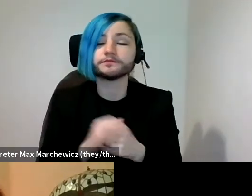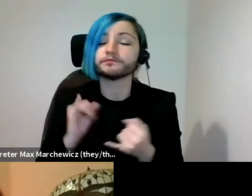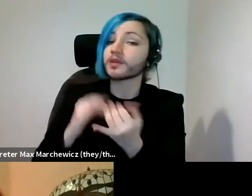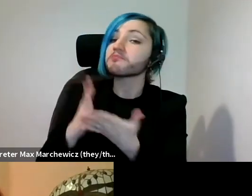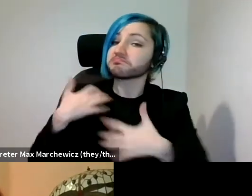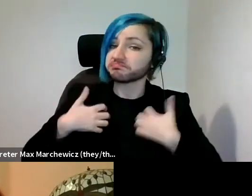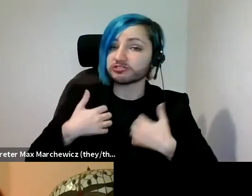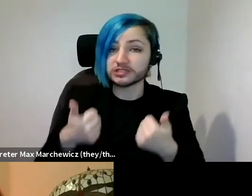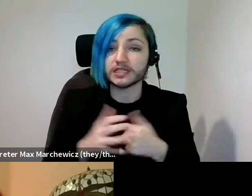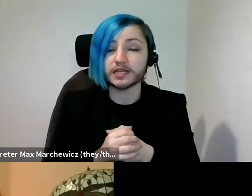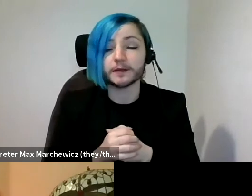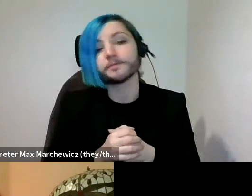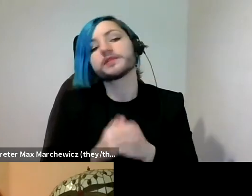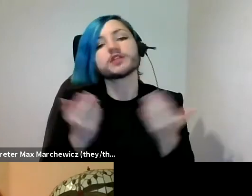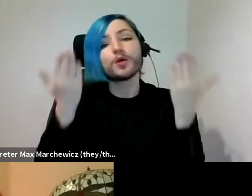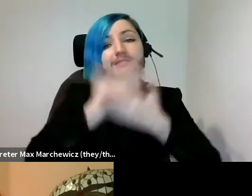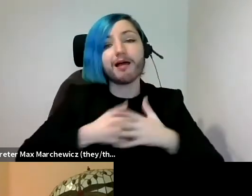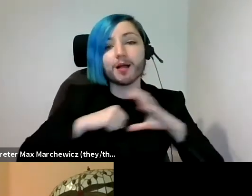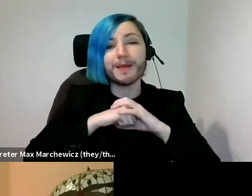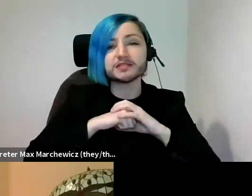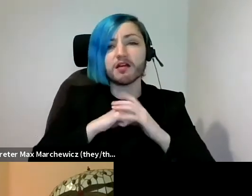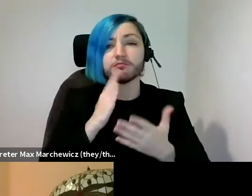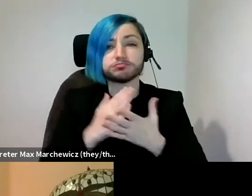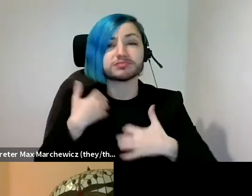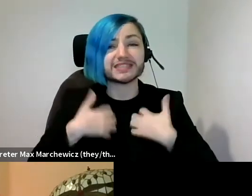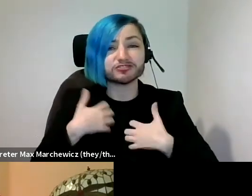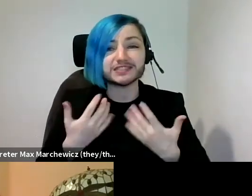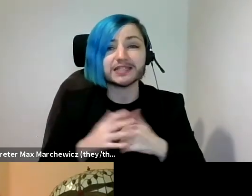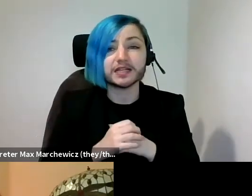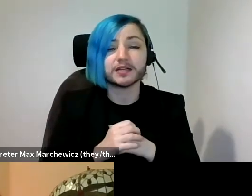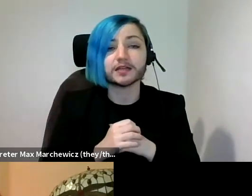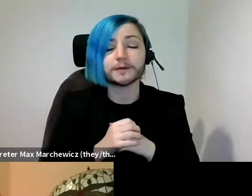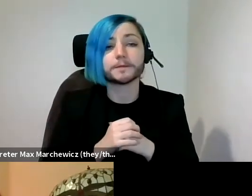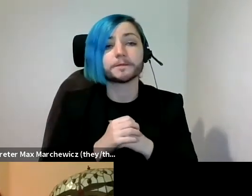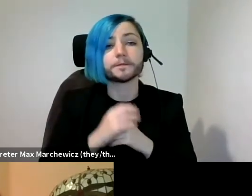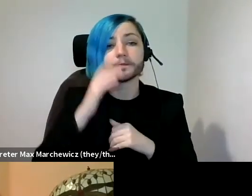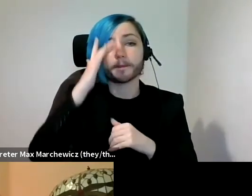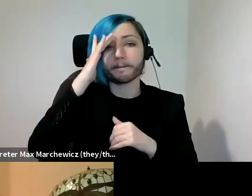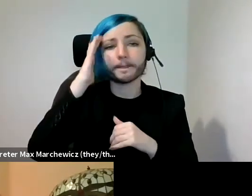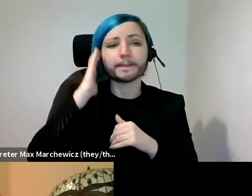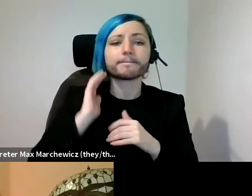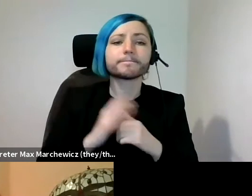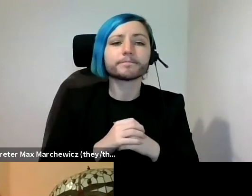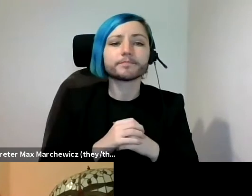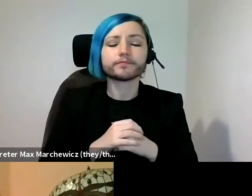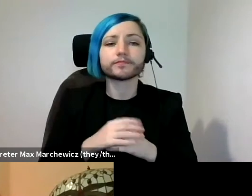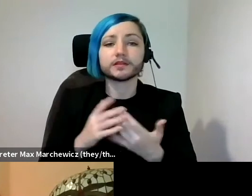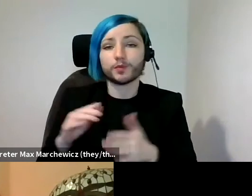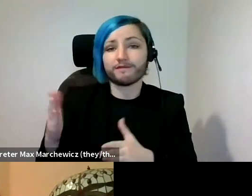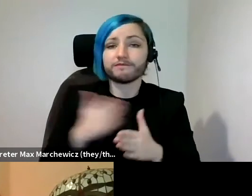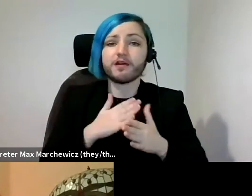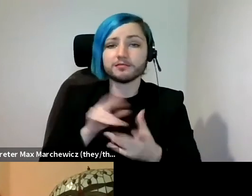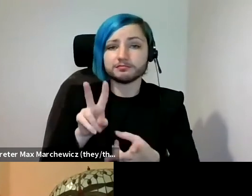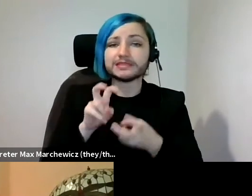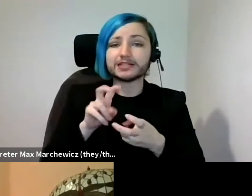So dark matter is a very interesting one. There are, after our first detection, one of the